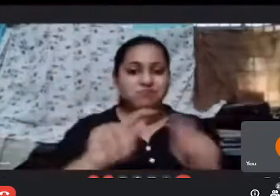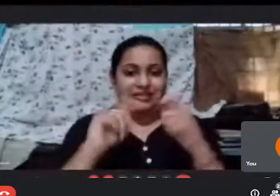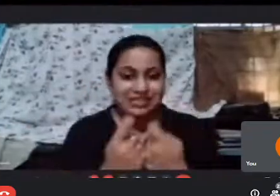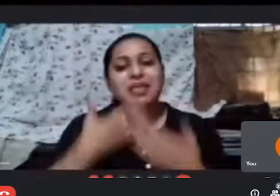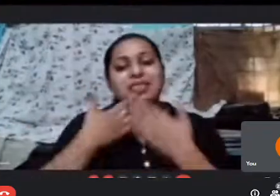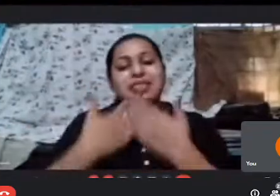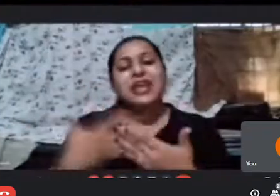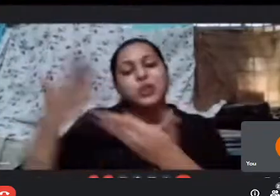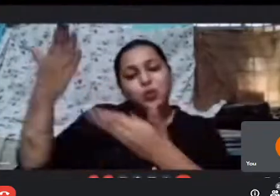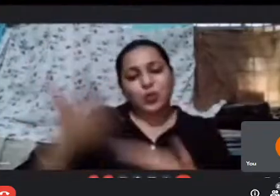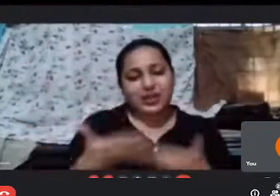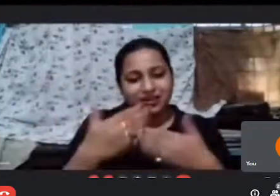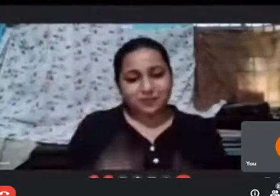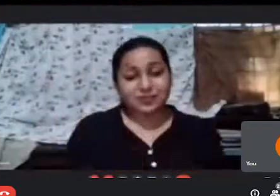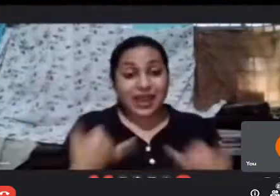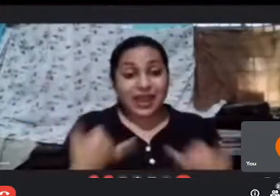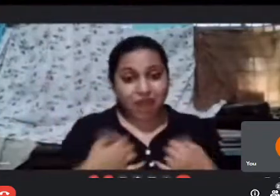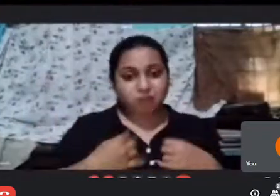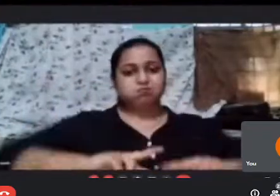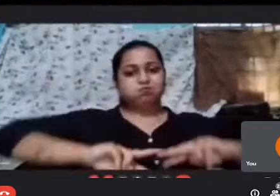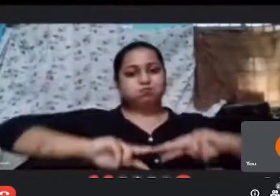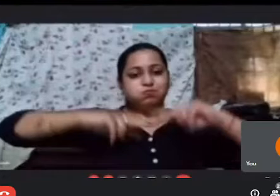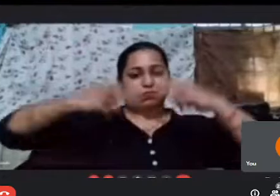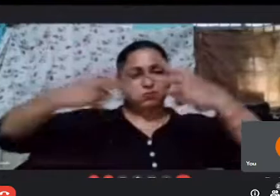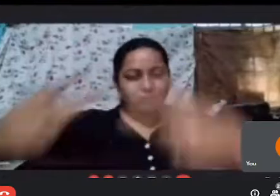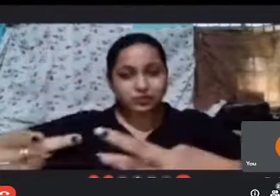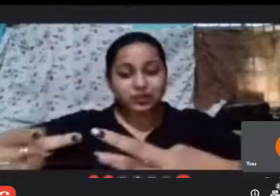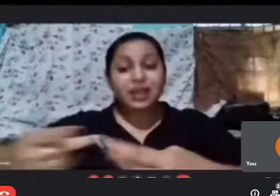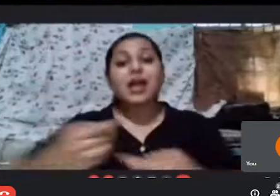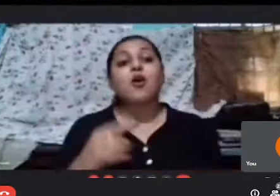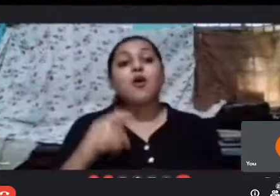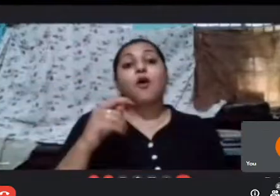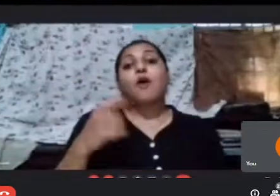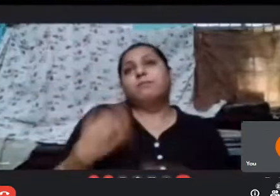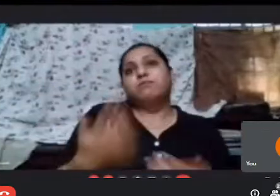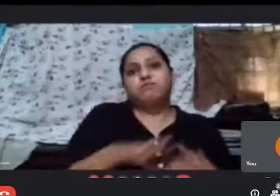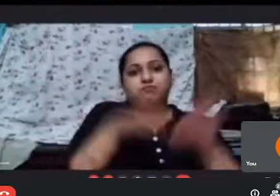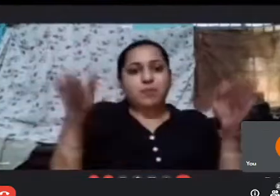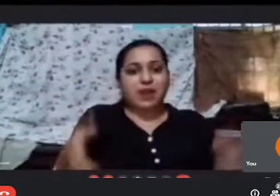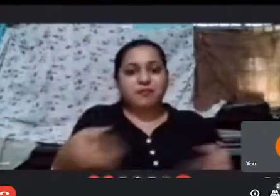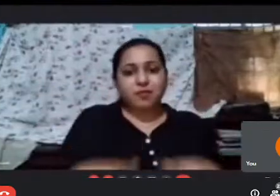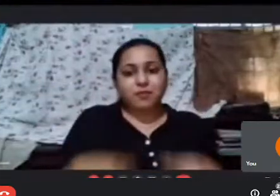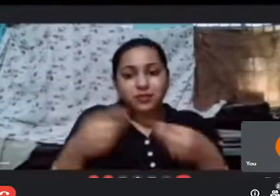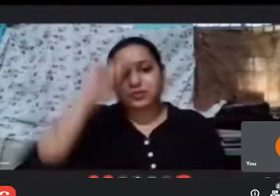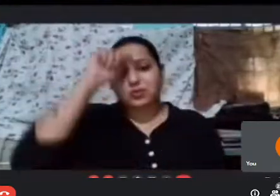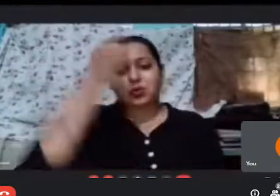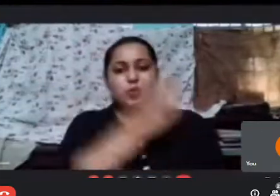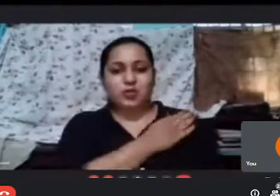over the platform to Ulrike. Thank you.